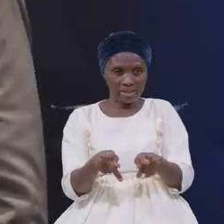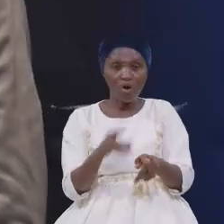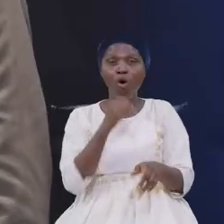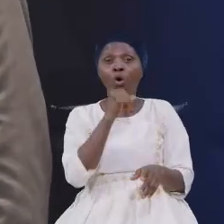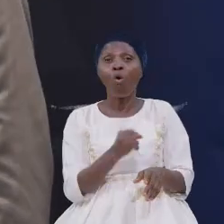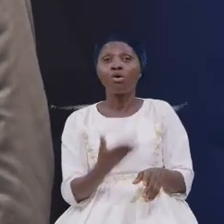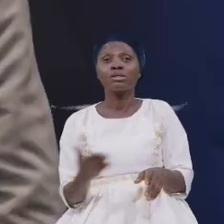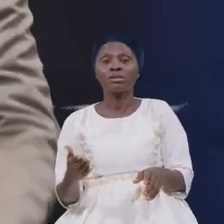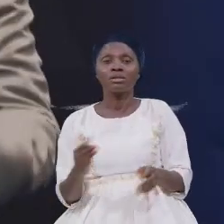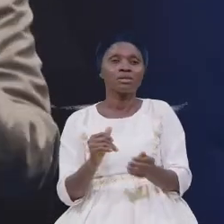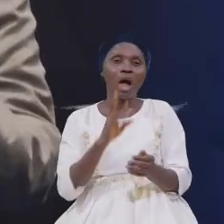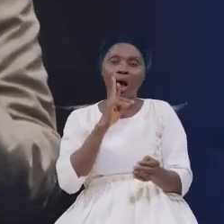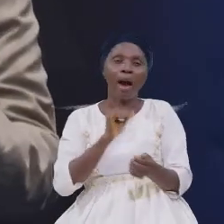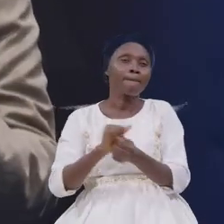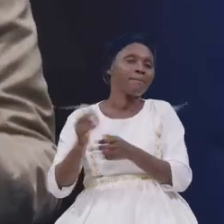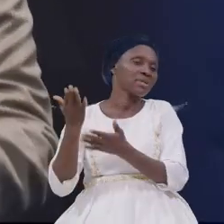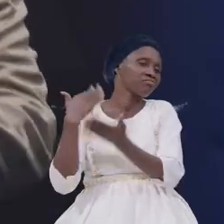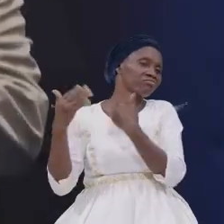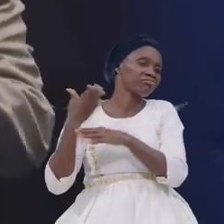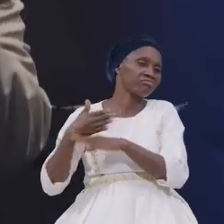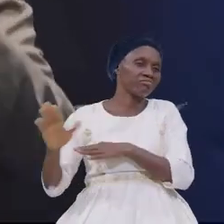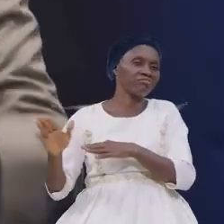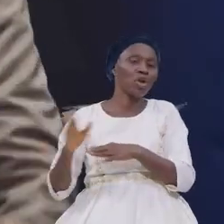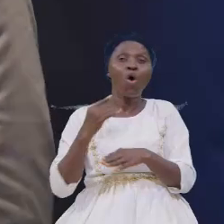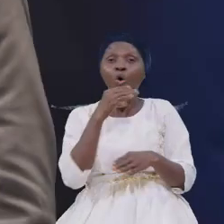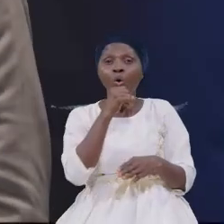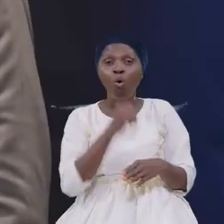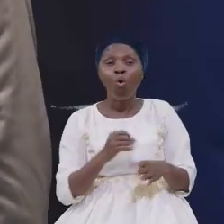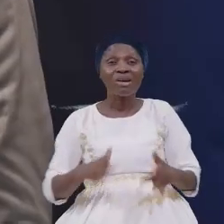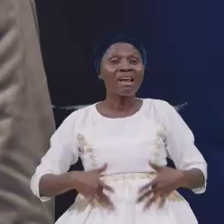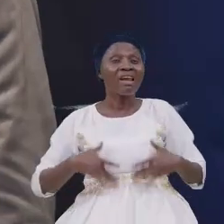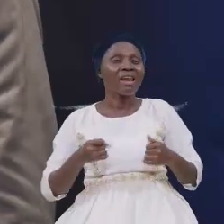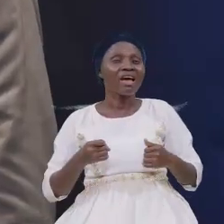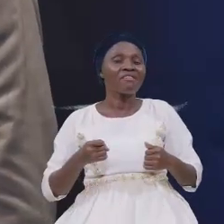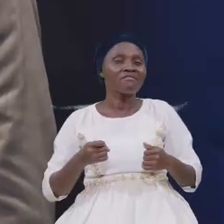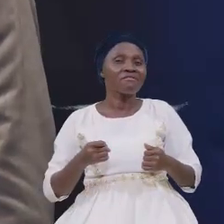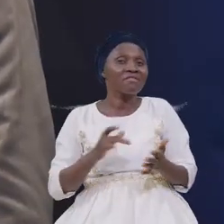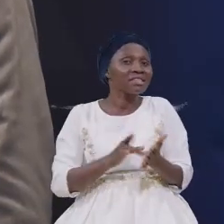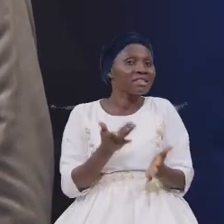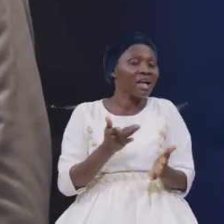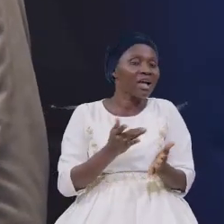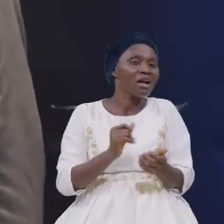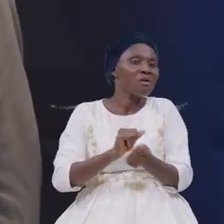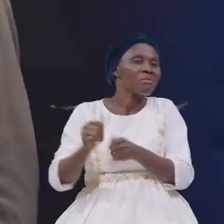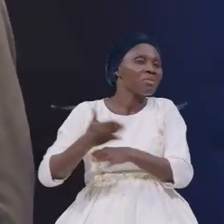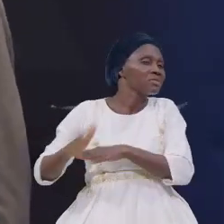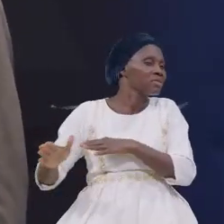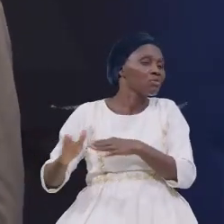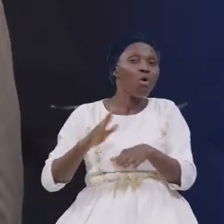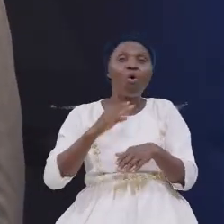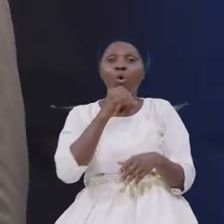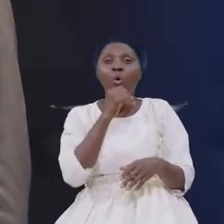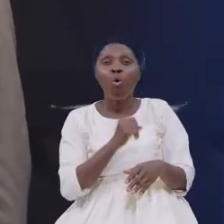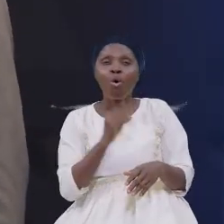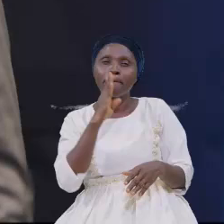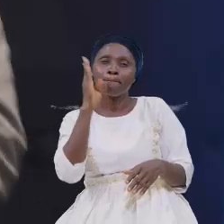away. Old lifestyle pass away. Old bad habits